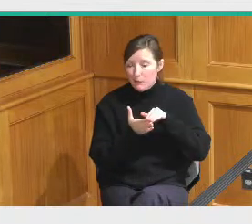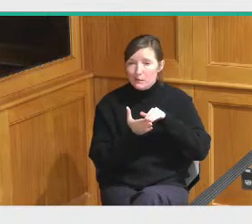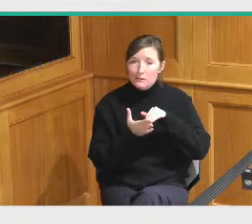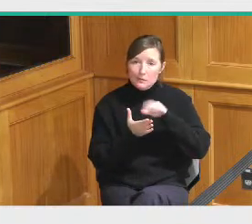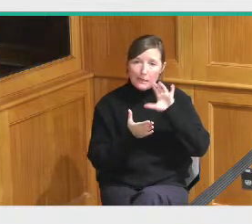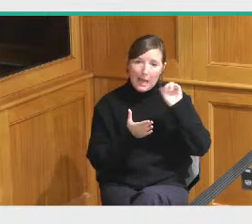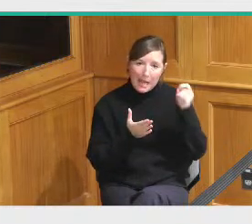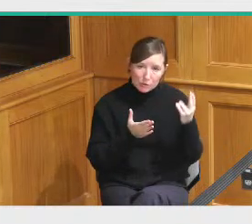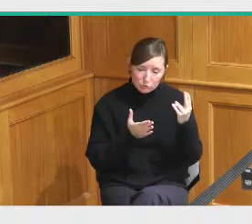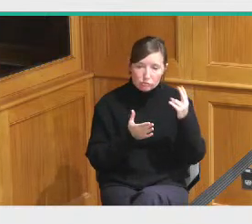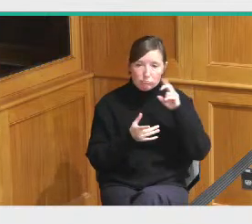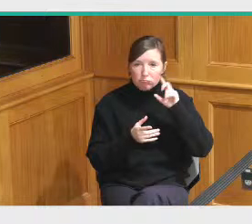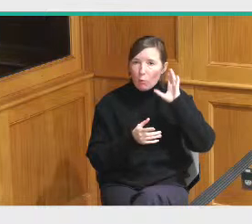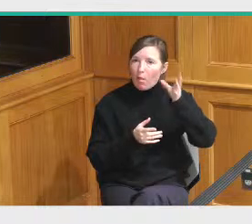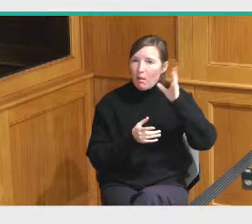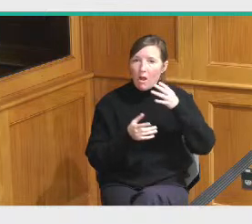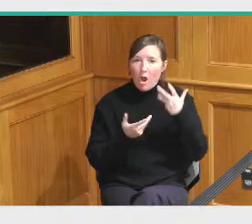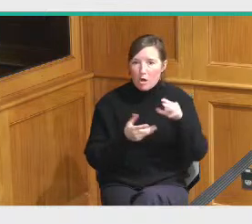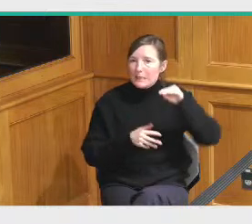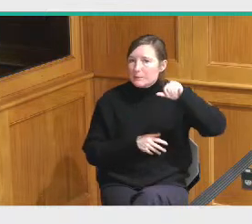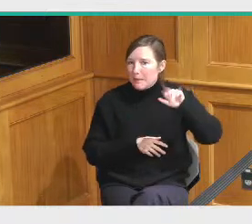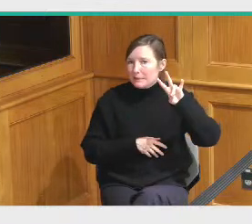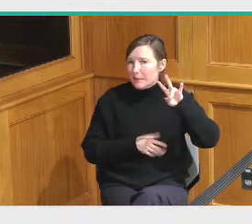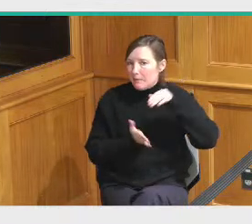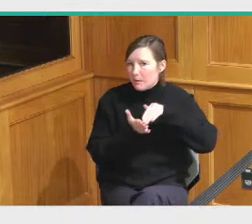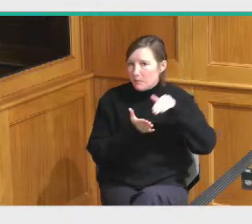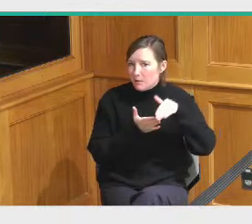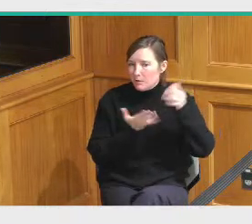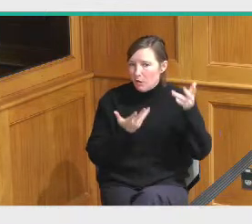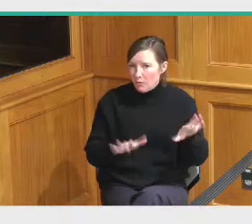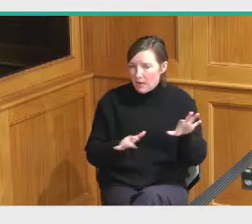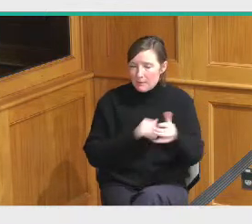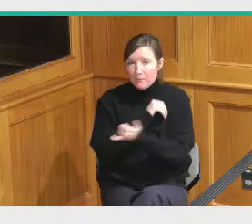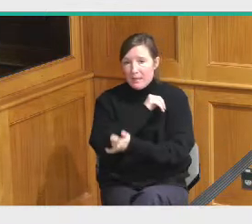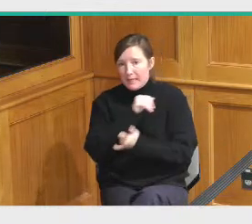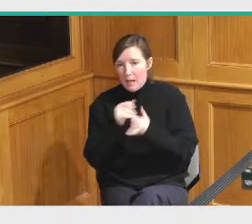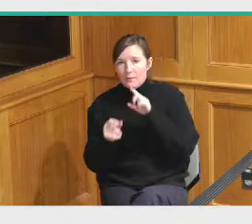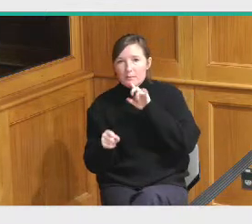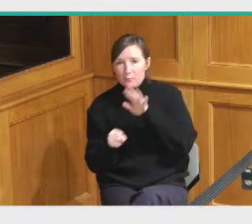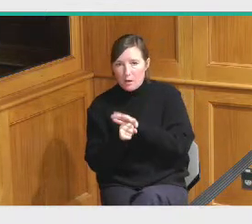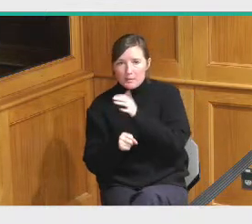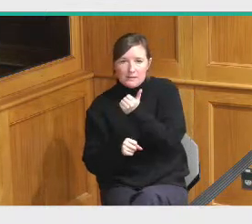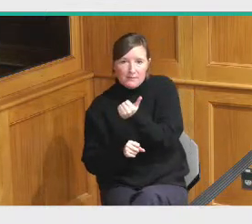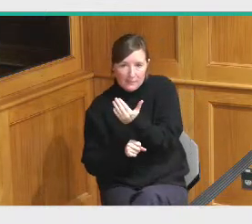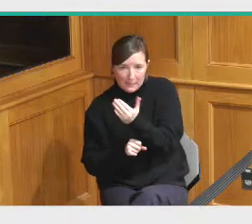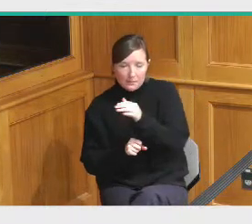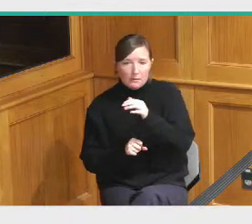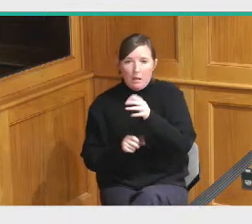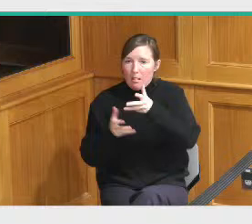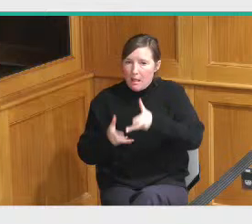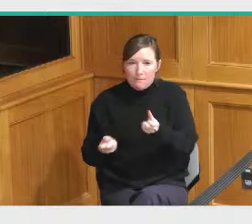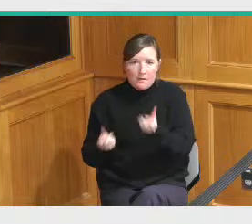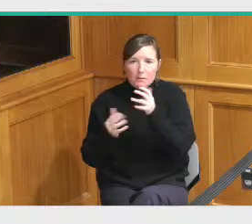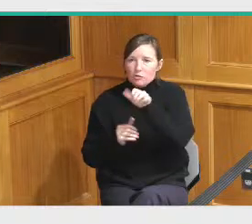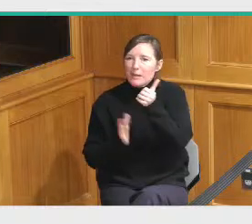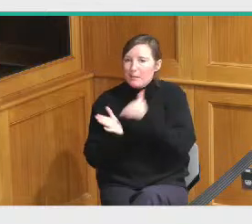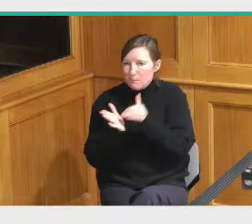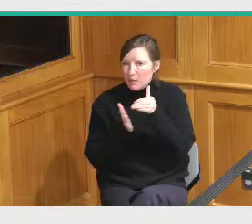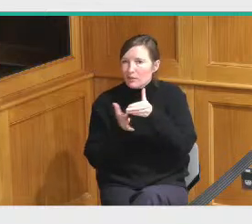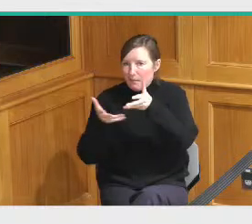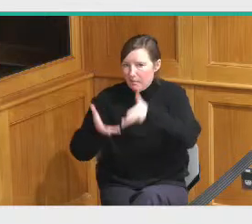which they have spent $7 million of that. The county committed 15, of which 10 million of that is remaining, and that is money that has